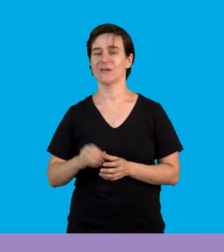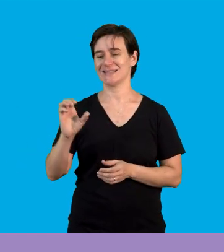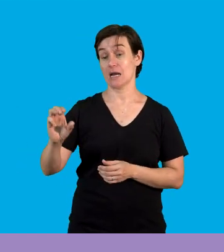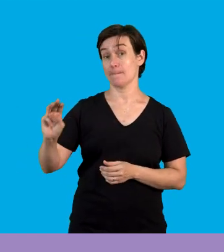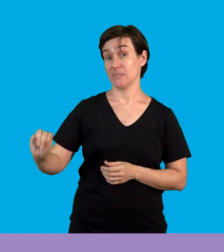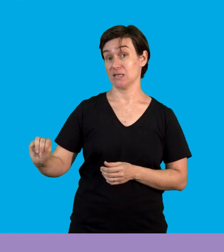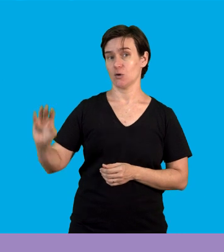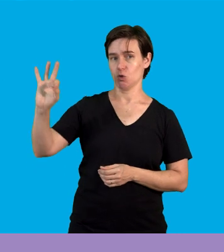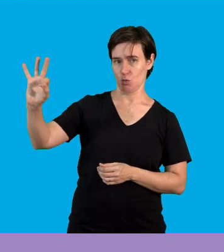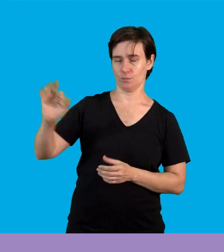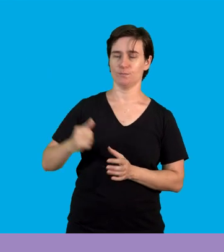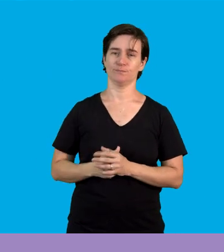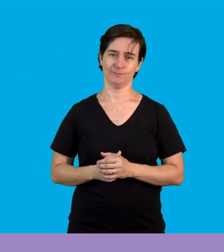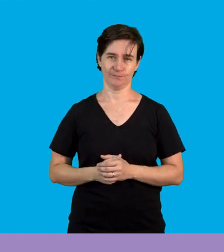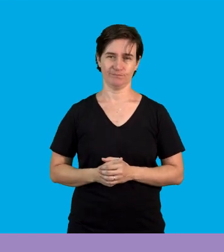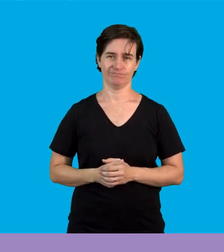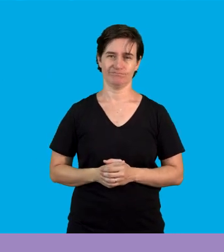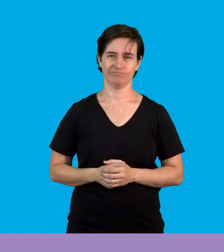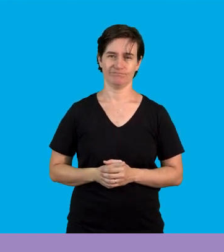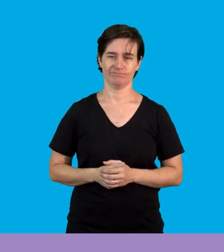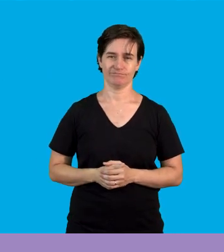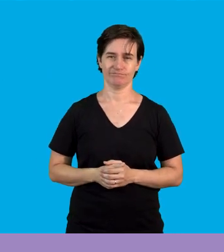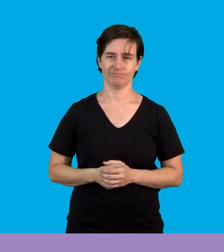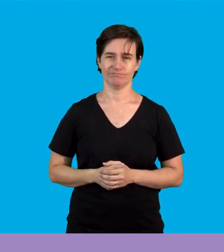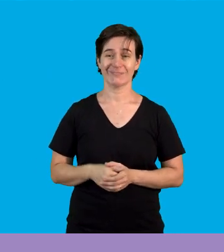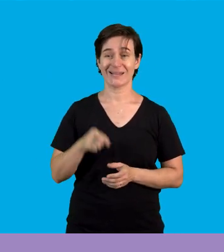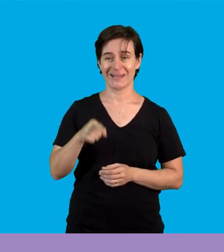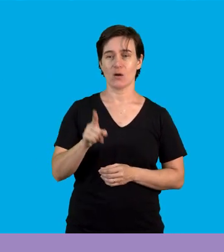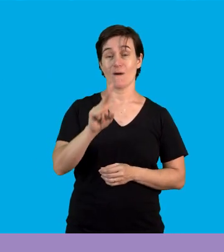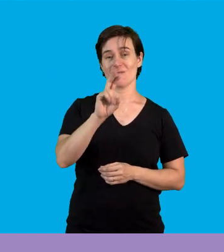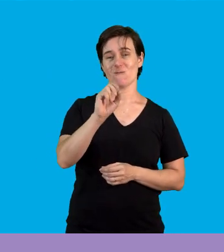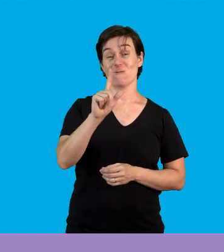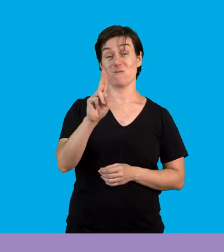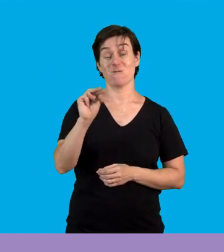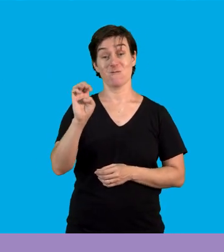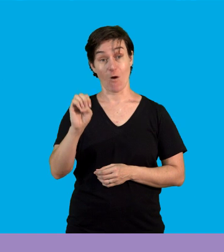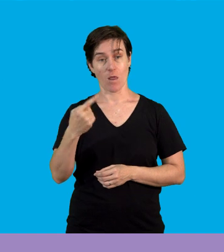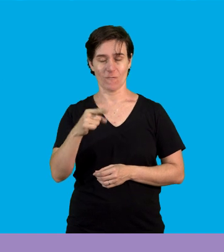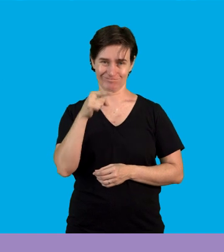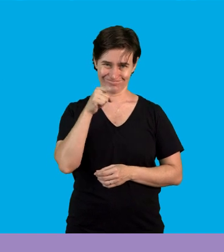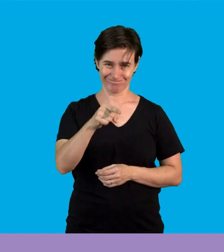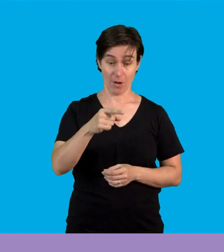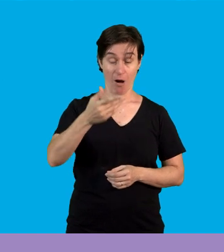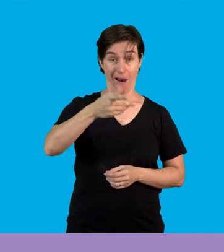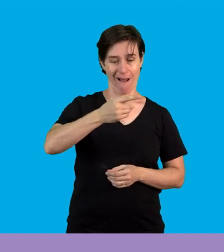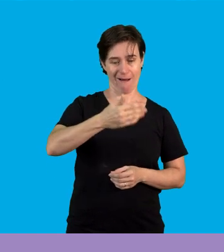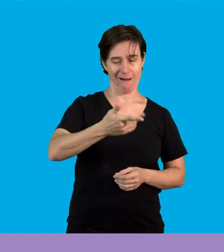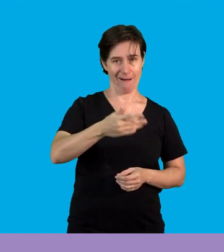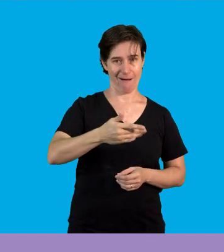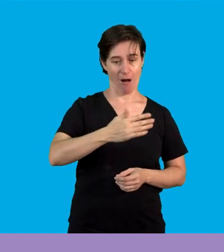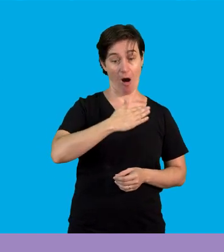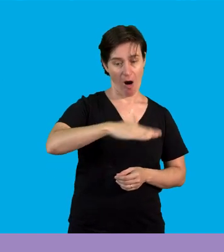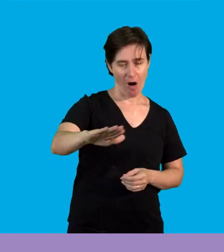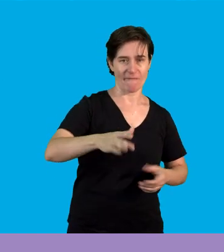502,4 centimeters cubed. And that is going to be the volume of that cylinder, that